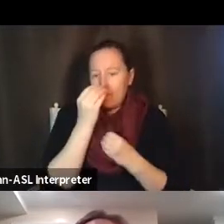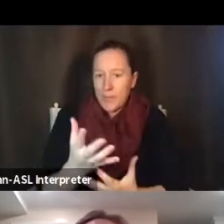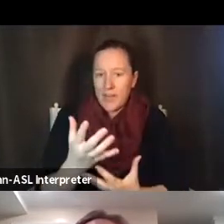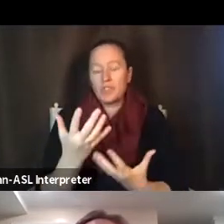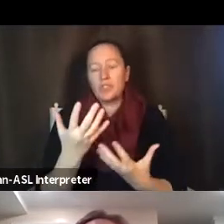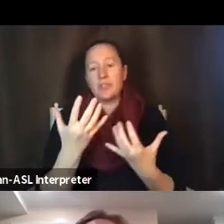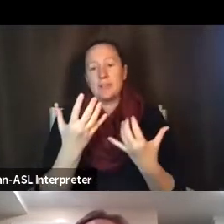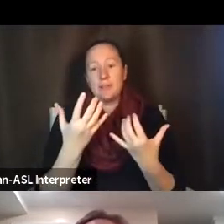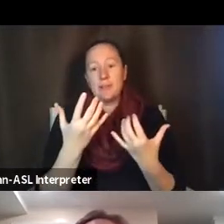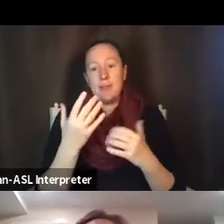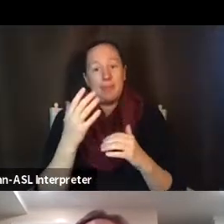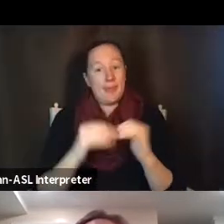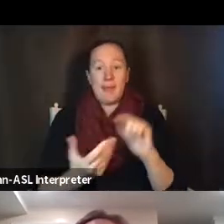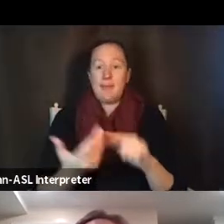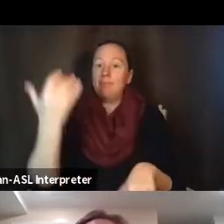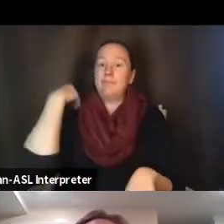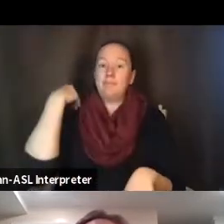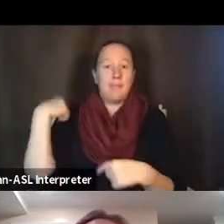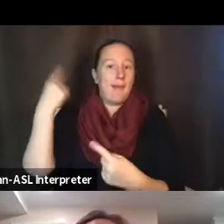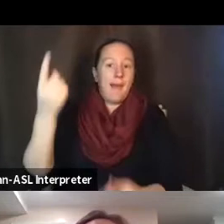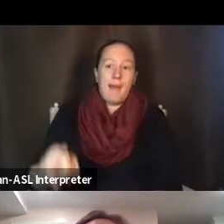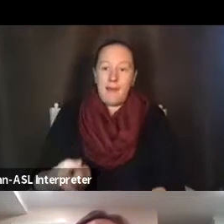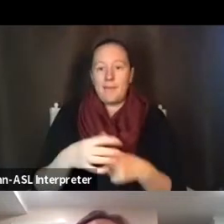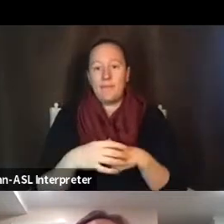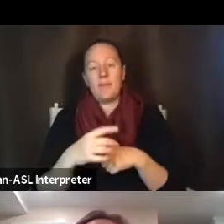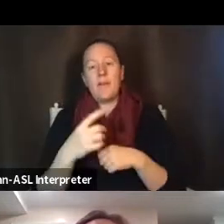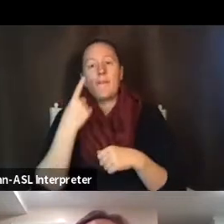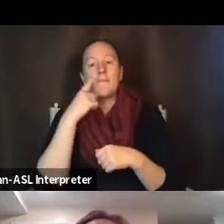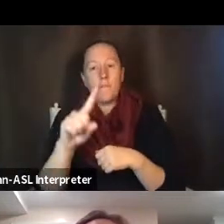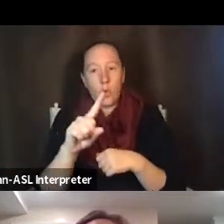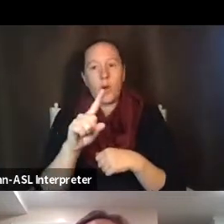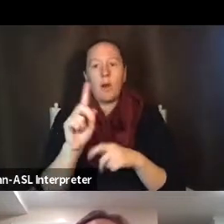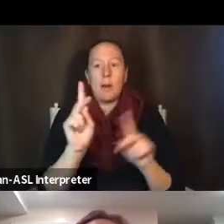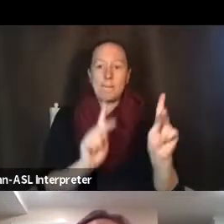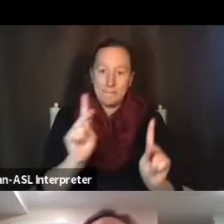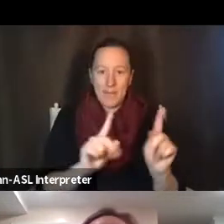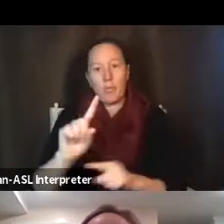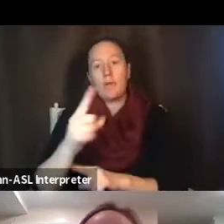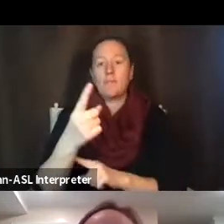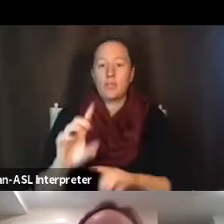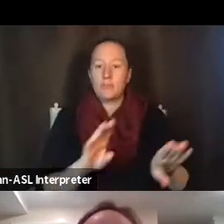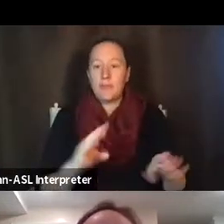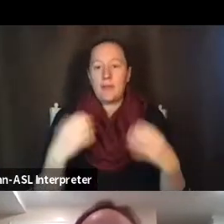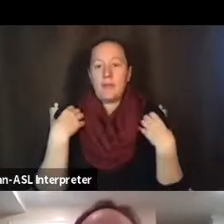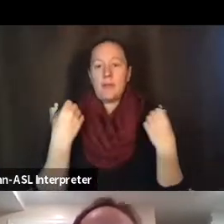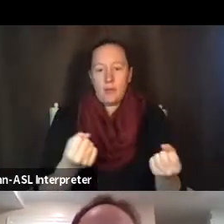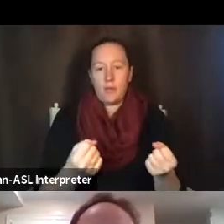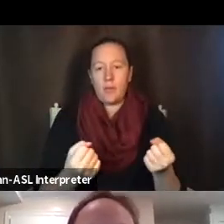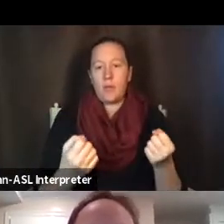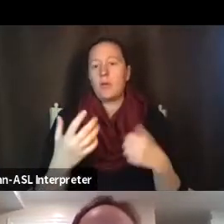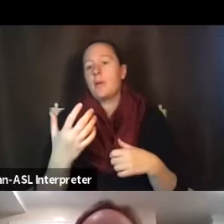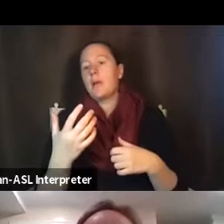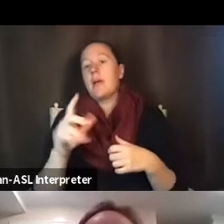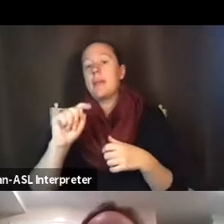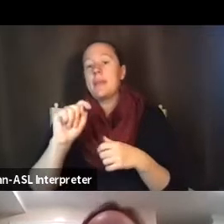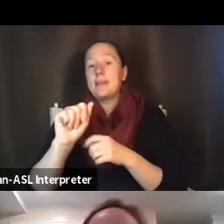to build a behavioral health system that works for and puts people first. In the task force, more than 100 providers, advocates,